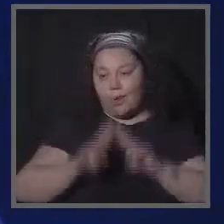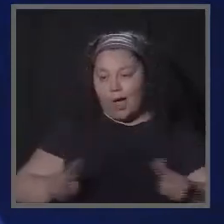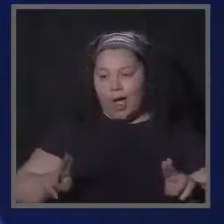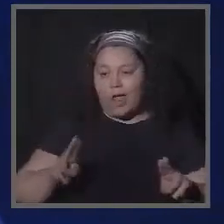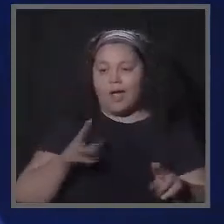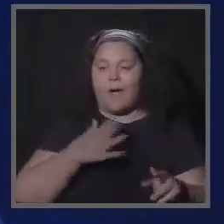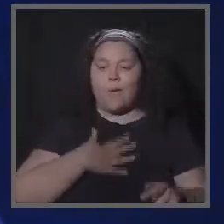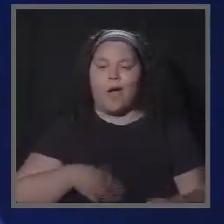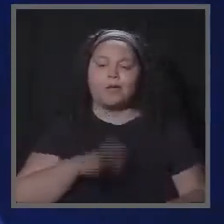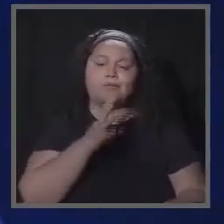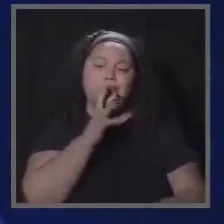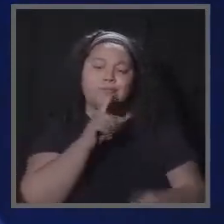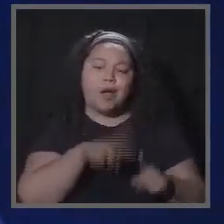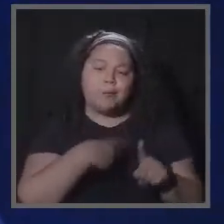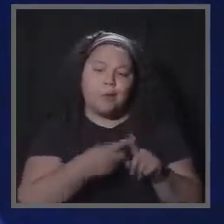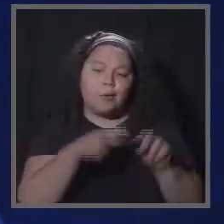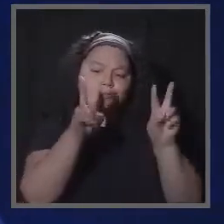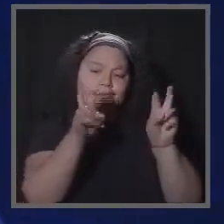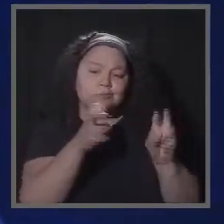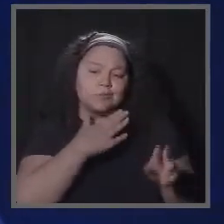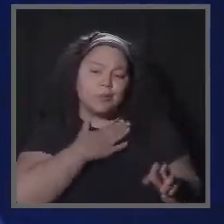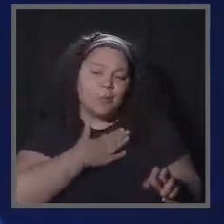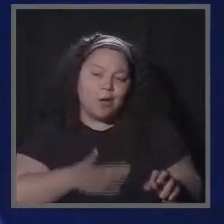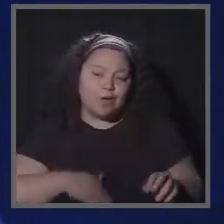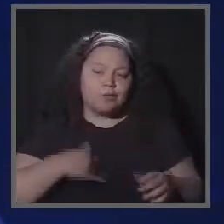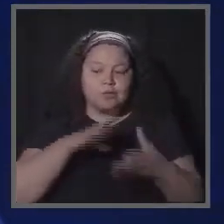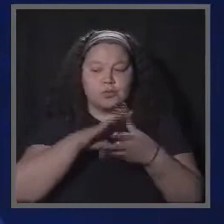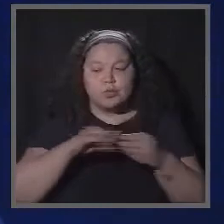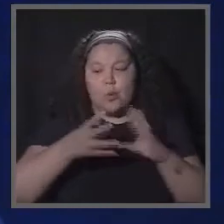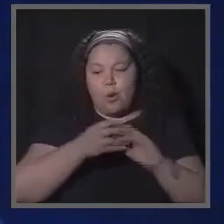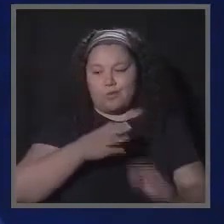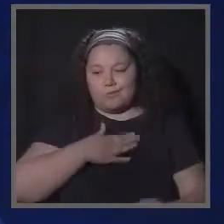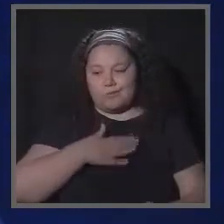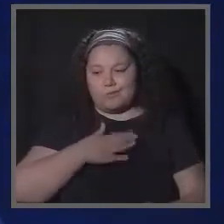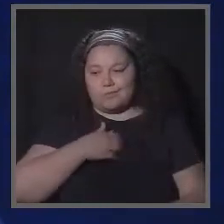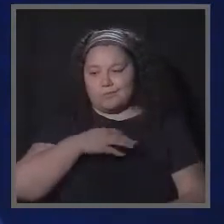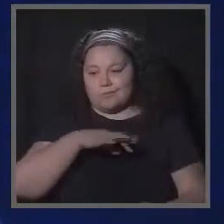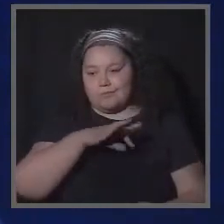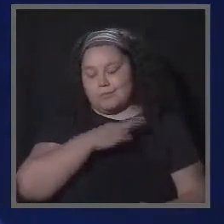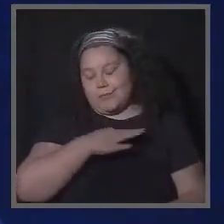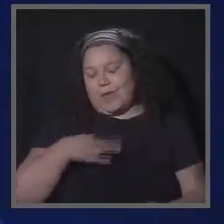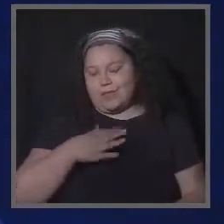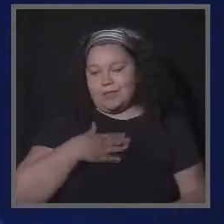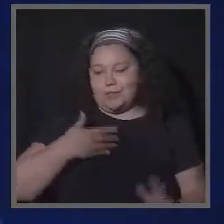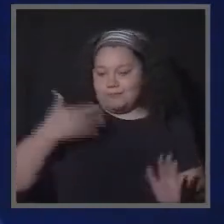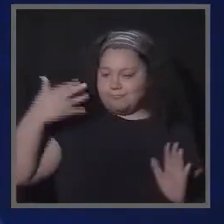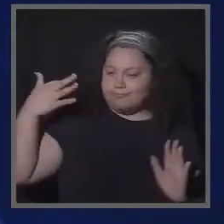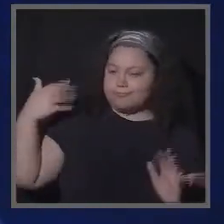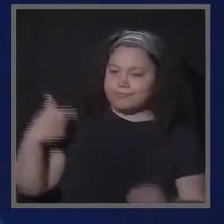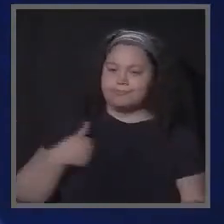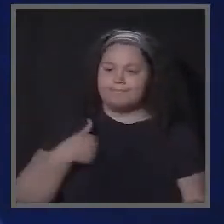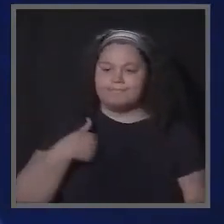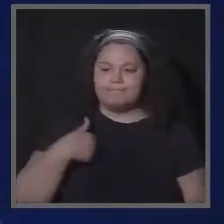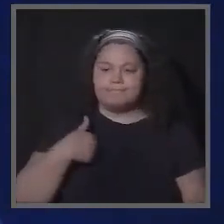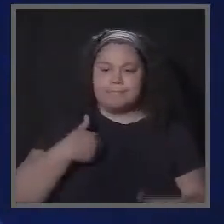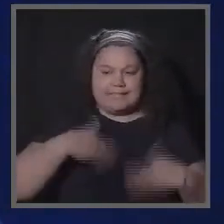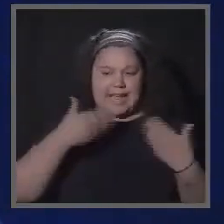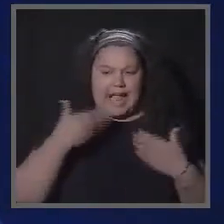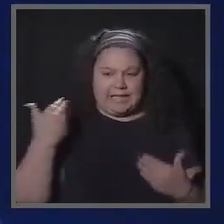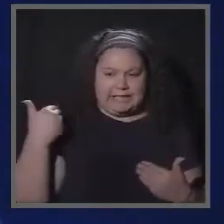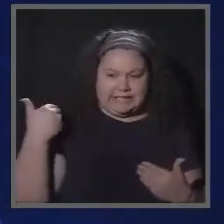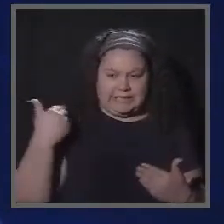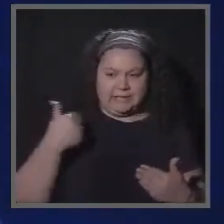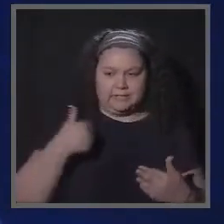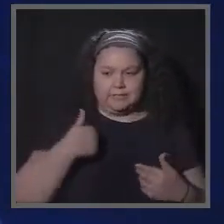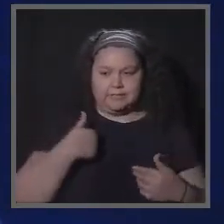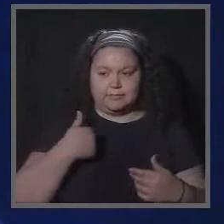by a little personal story and a very individual one. A couple of days ago, I was in Brussels, where I live,